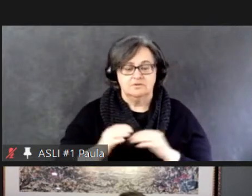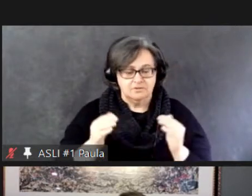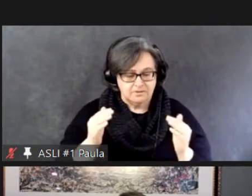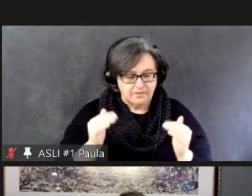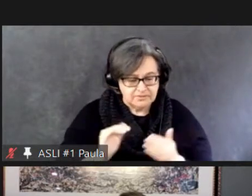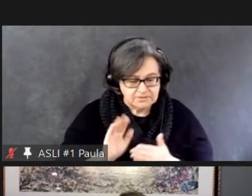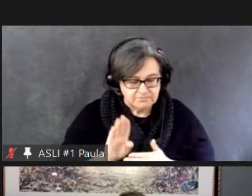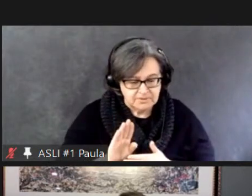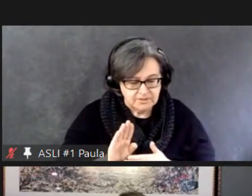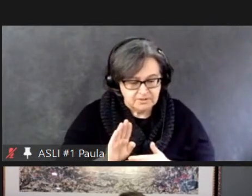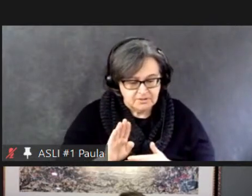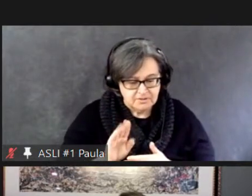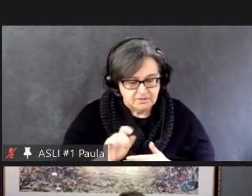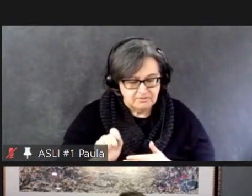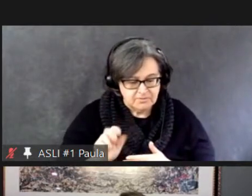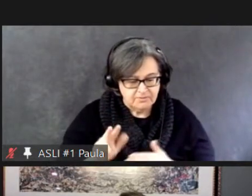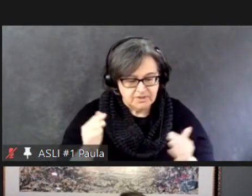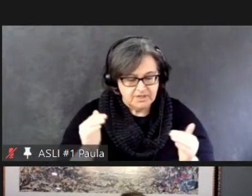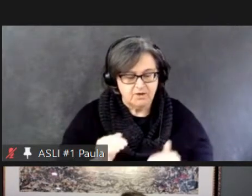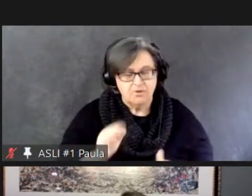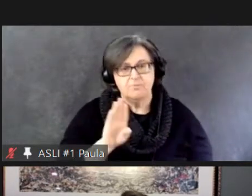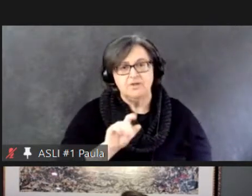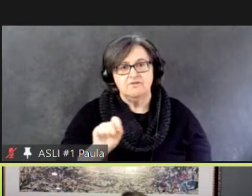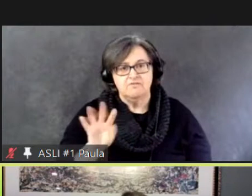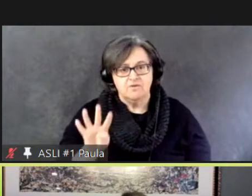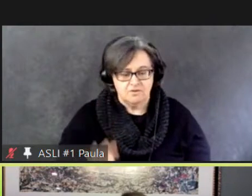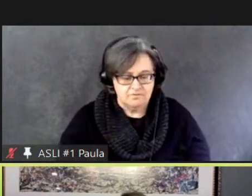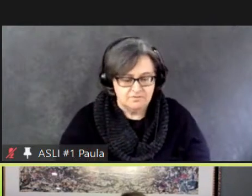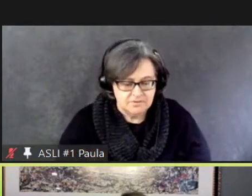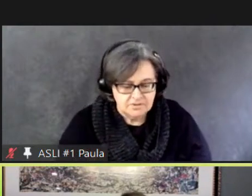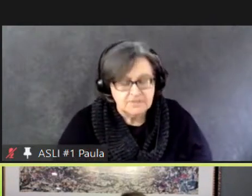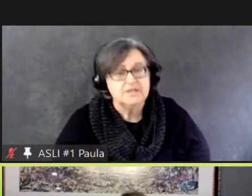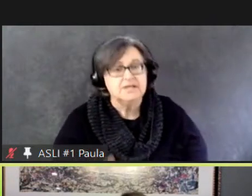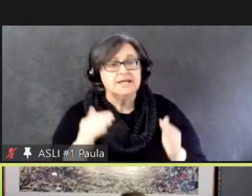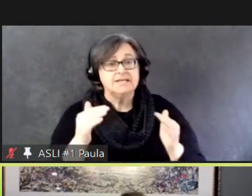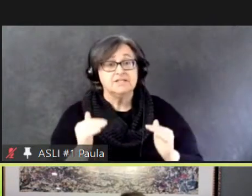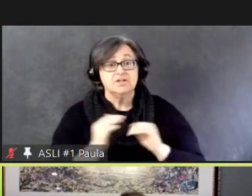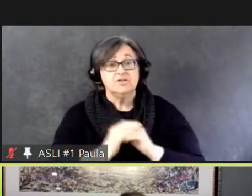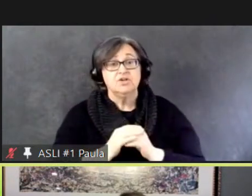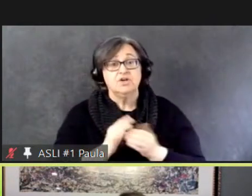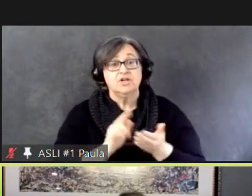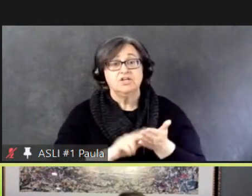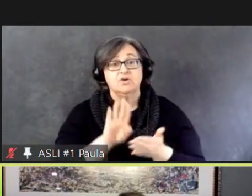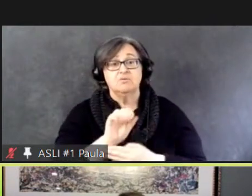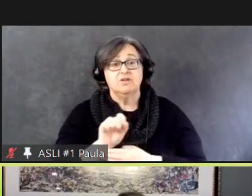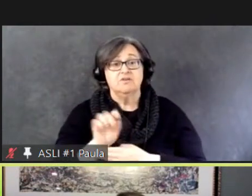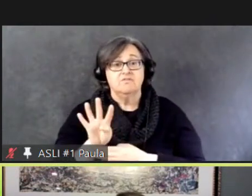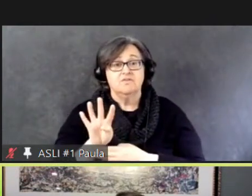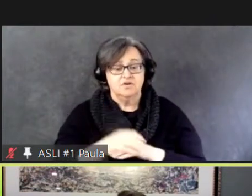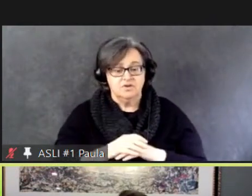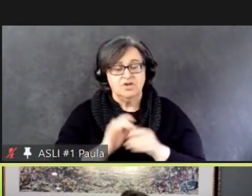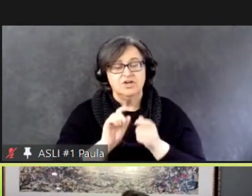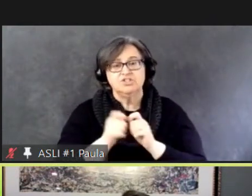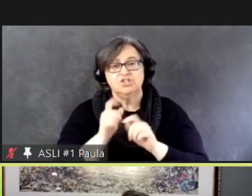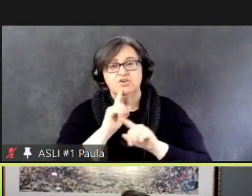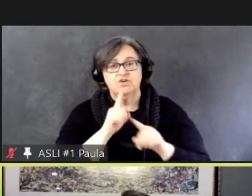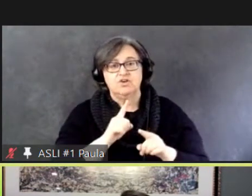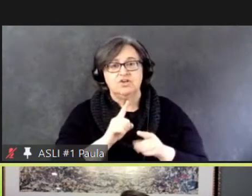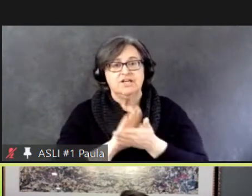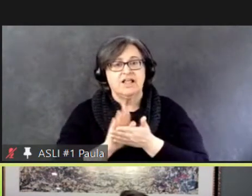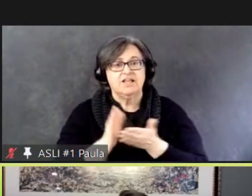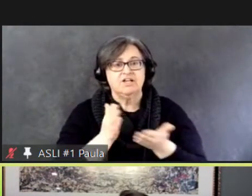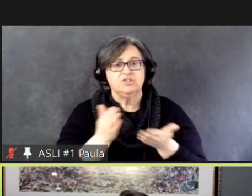so correct, B4. Our next order of business today is contract number B4, a change order to a cleaning